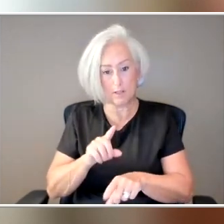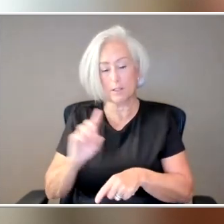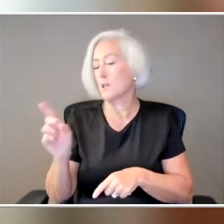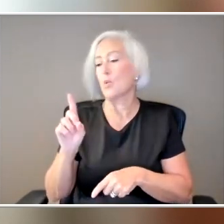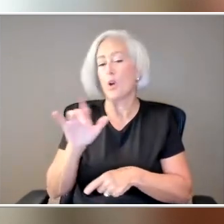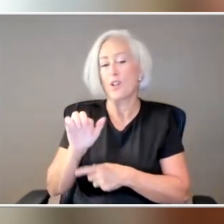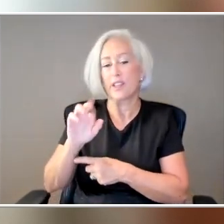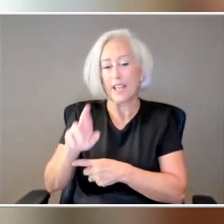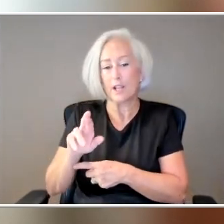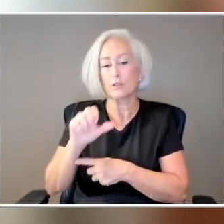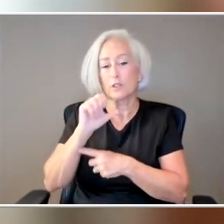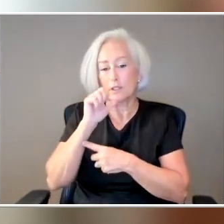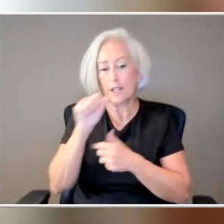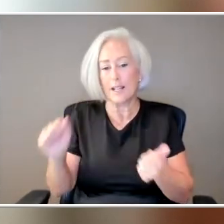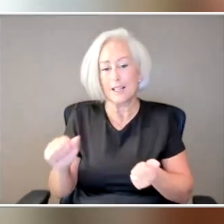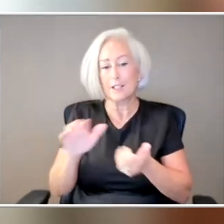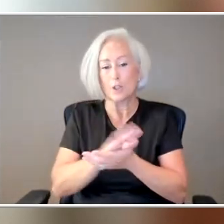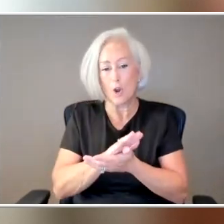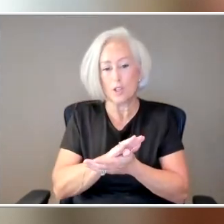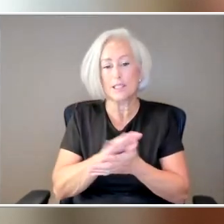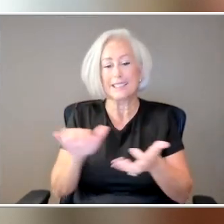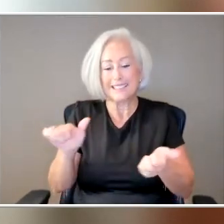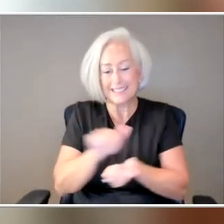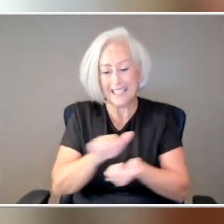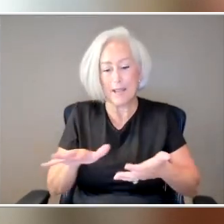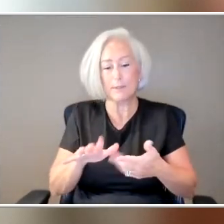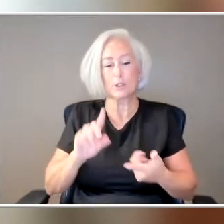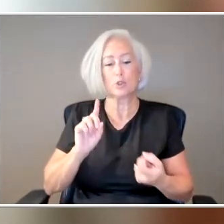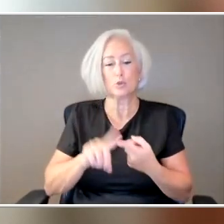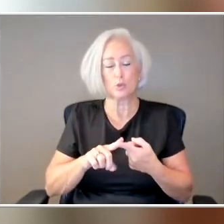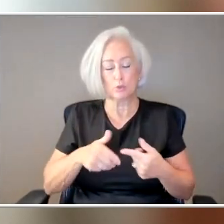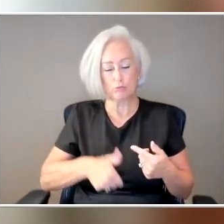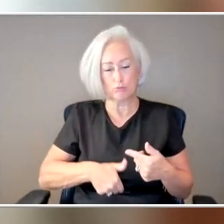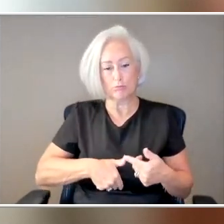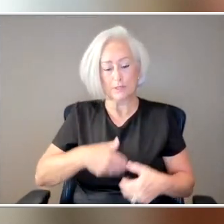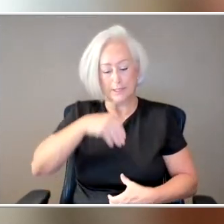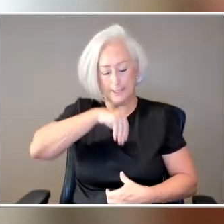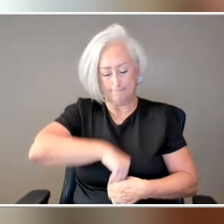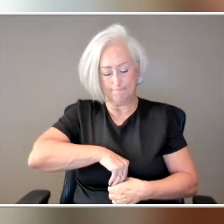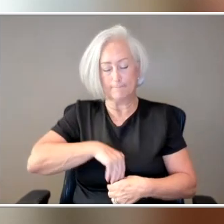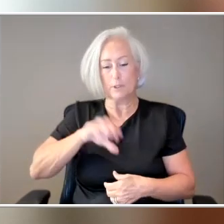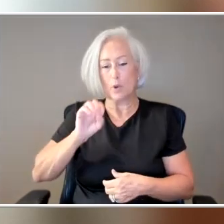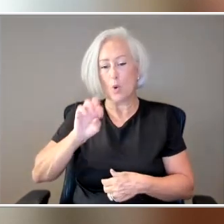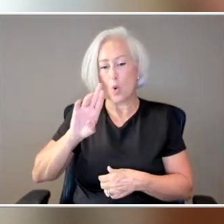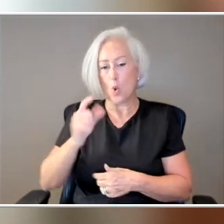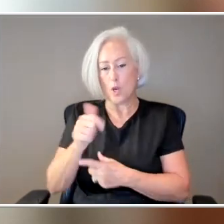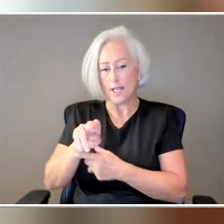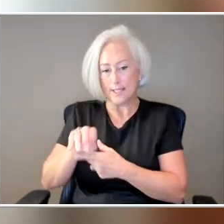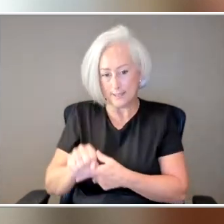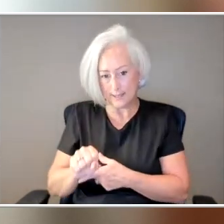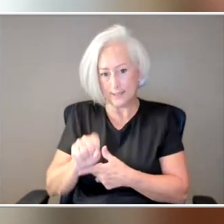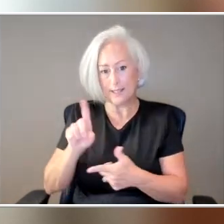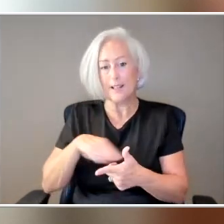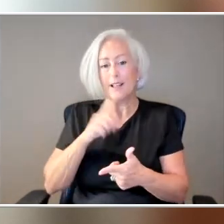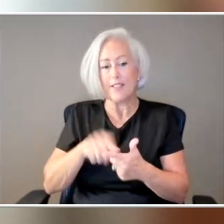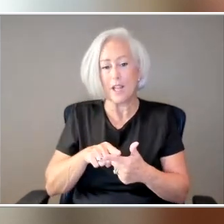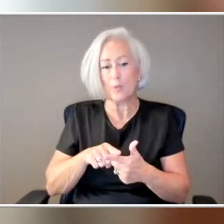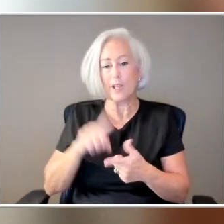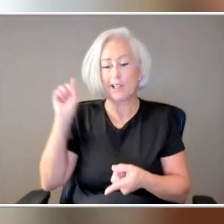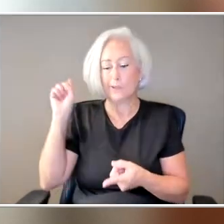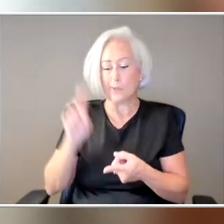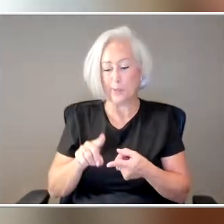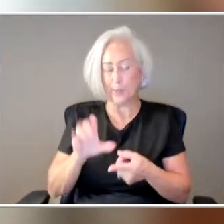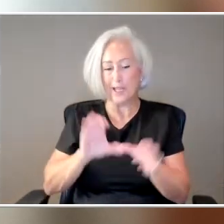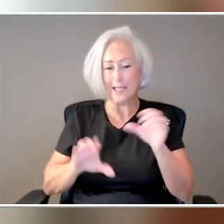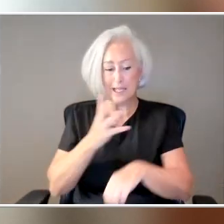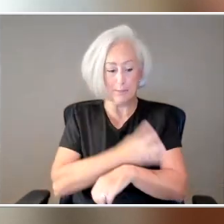causing any organ damage issues or major symptoms, then the chemotherapy can be scaled back and immunotherapy can be